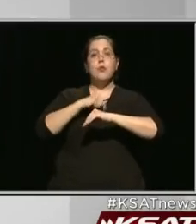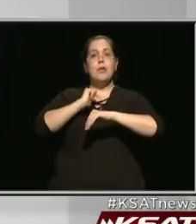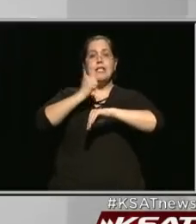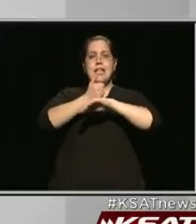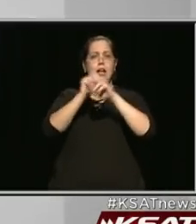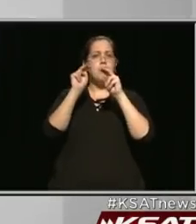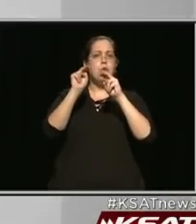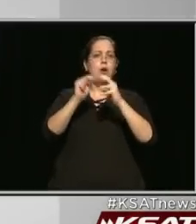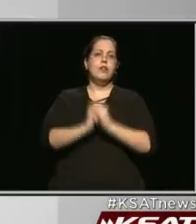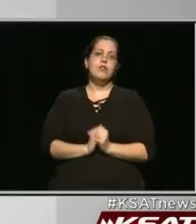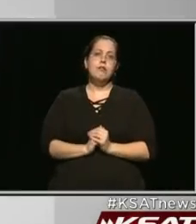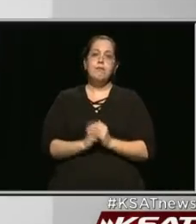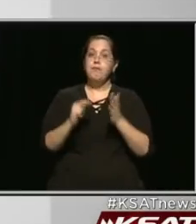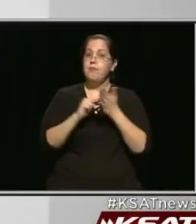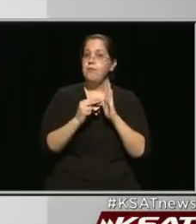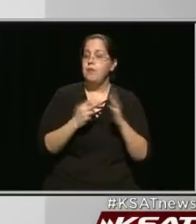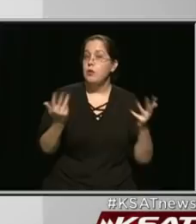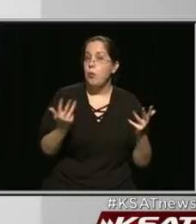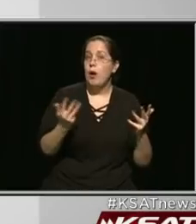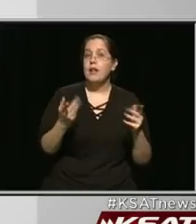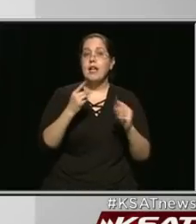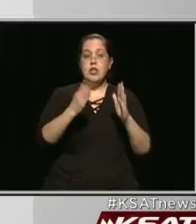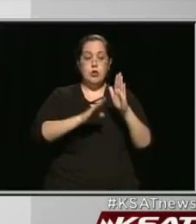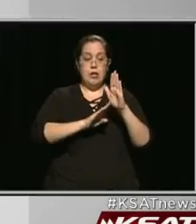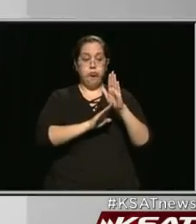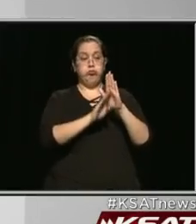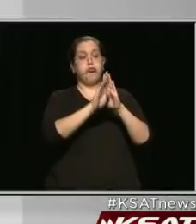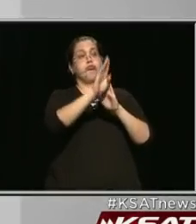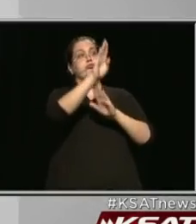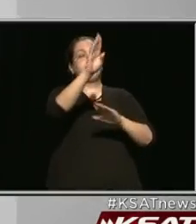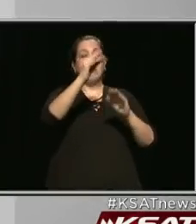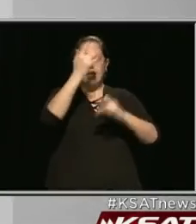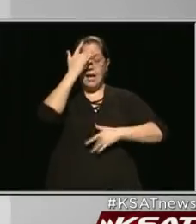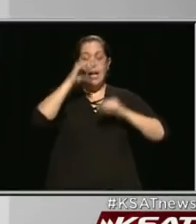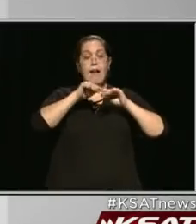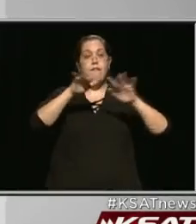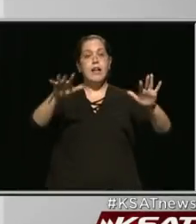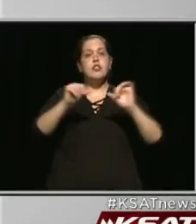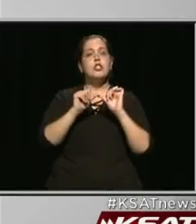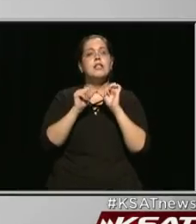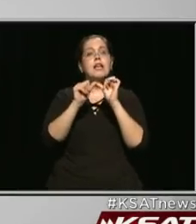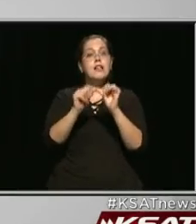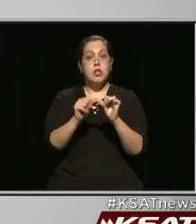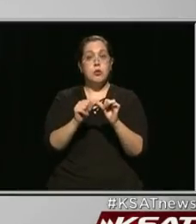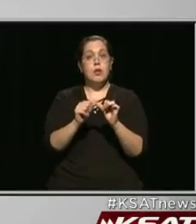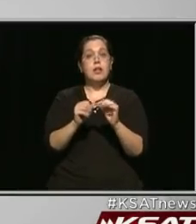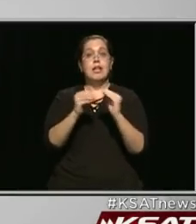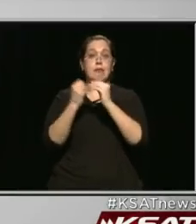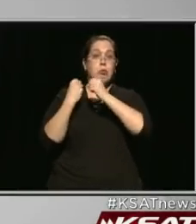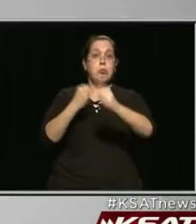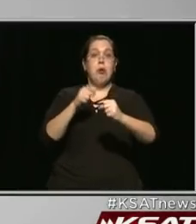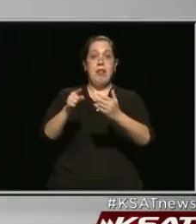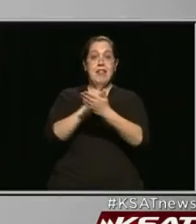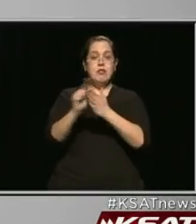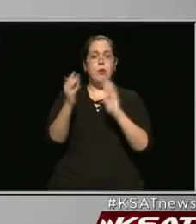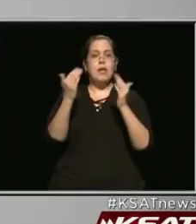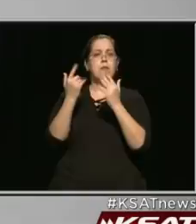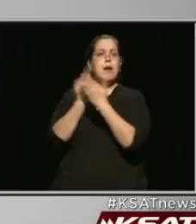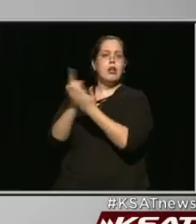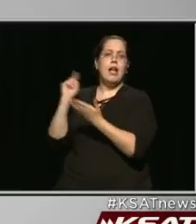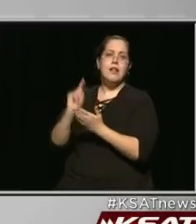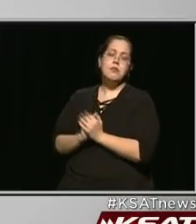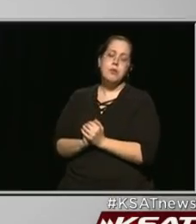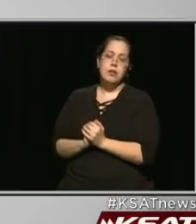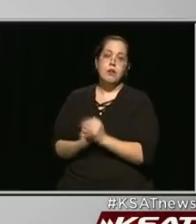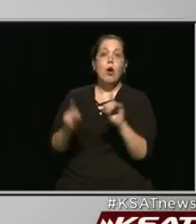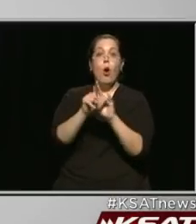watch for. This means that there is an exponential rise in infection rate continuing, even even more prominently this week as compared to last week.